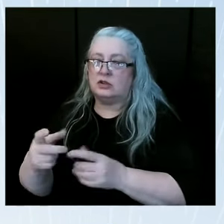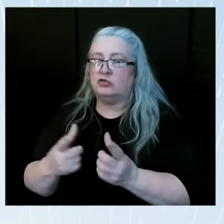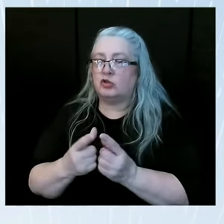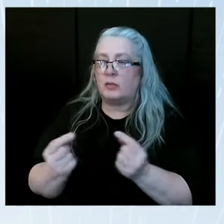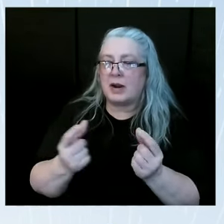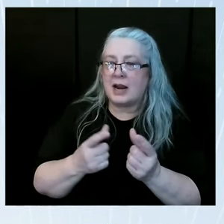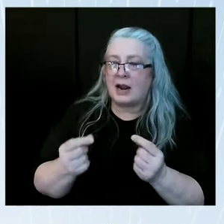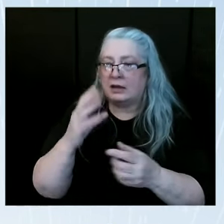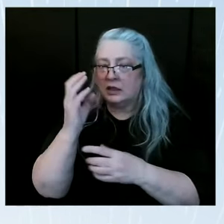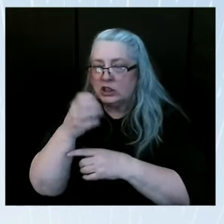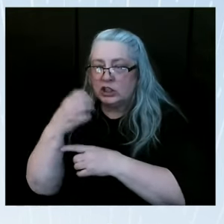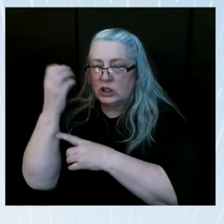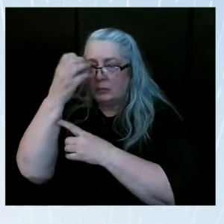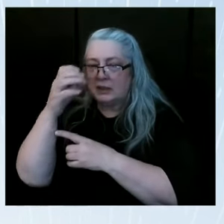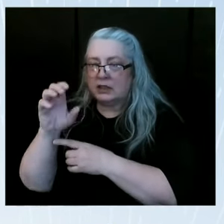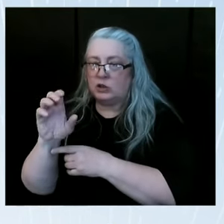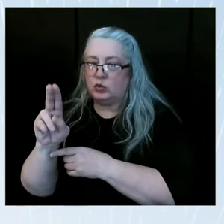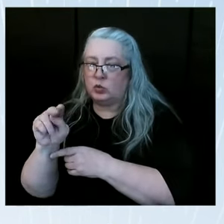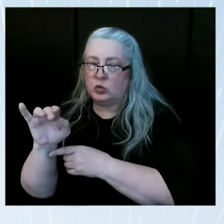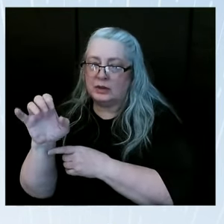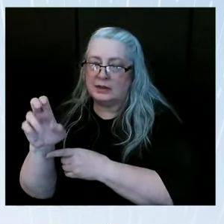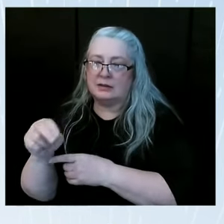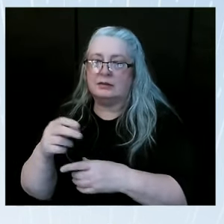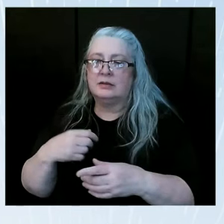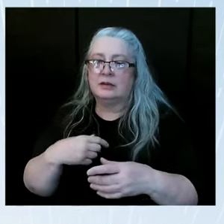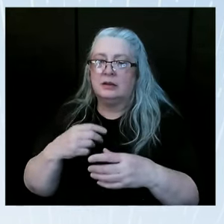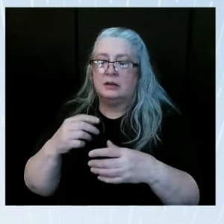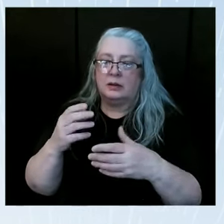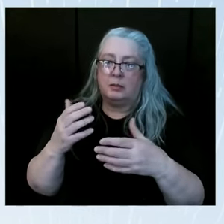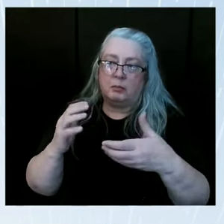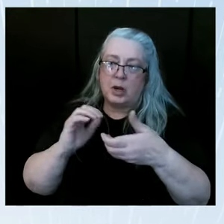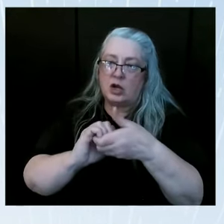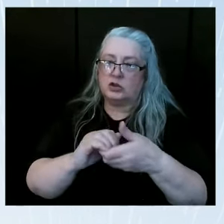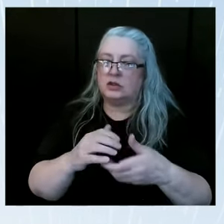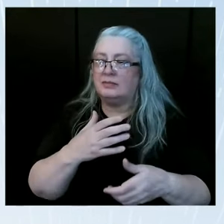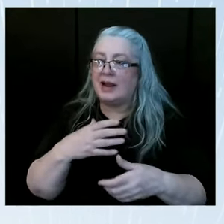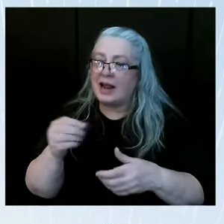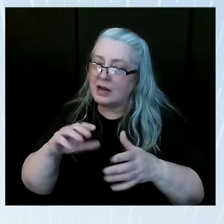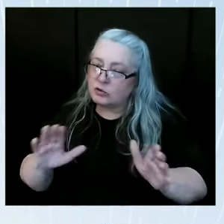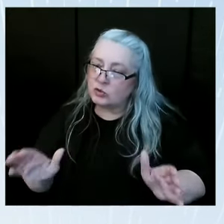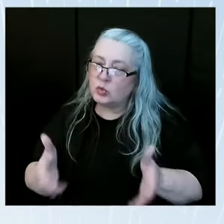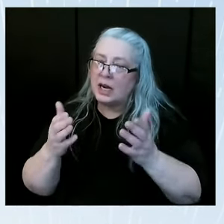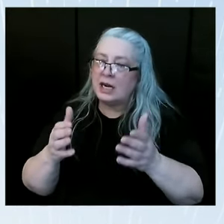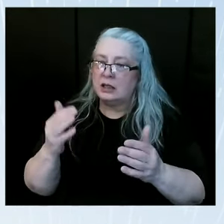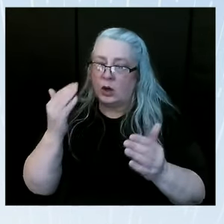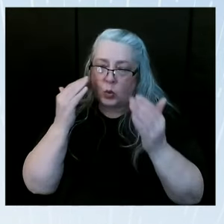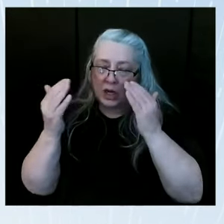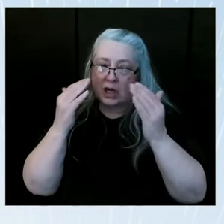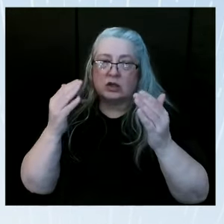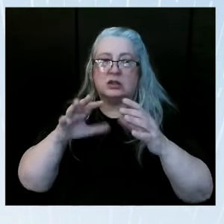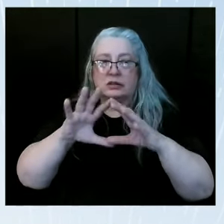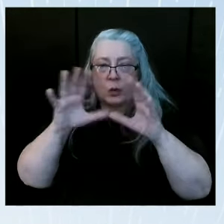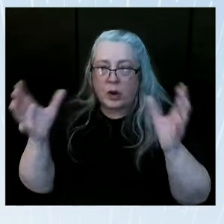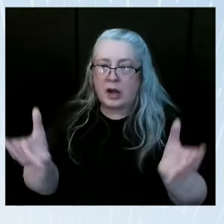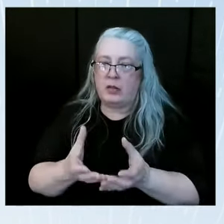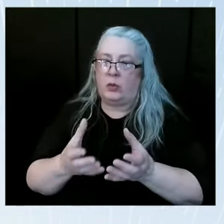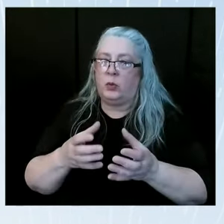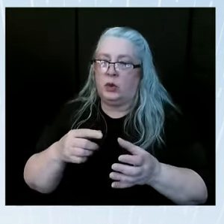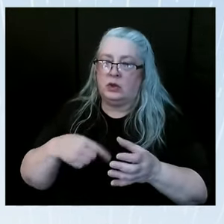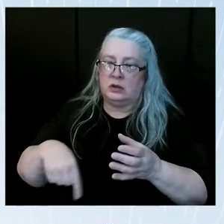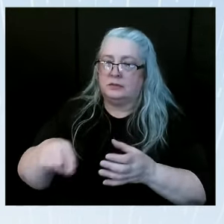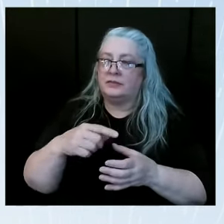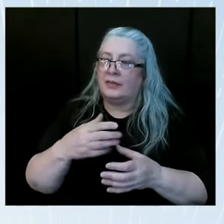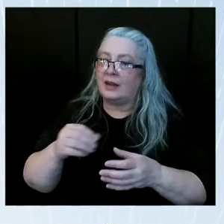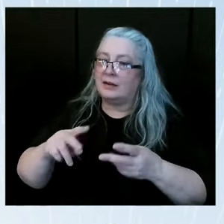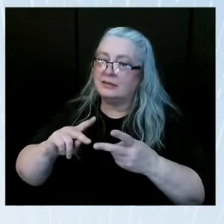globally. Second, launching the US-EU Trade and Labor Dialogue to bring labor, business,